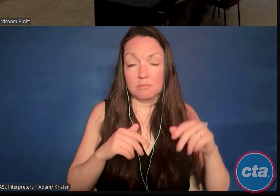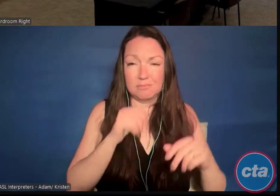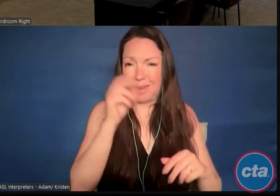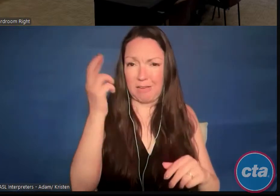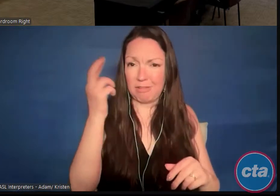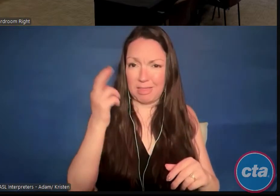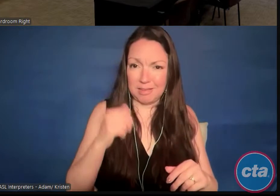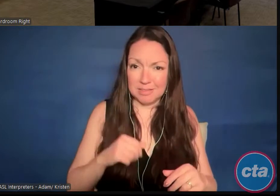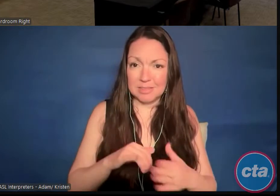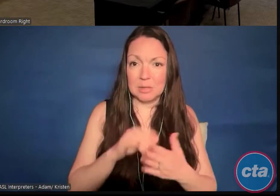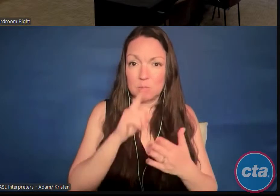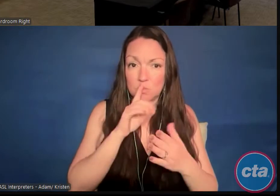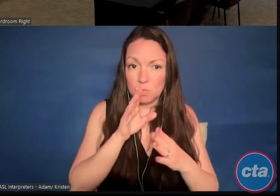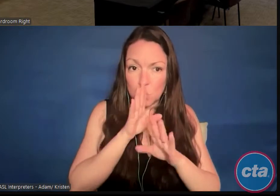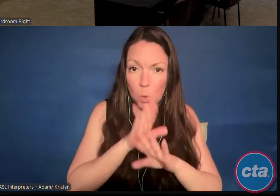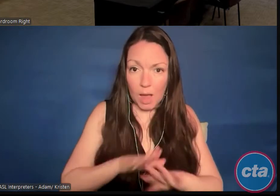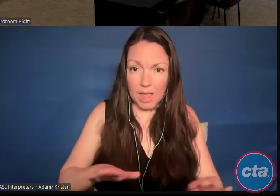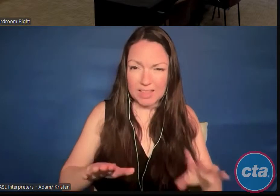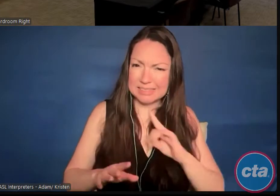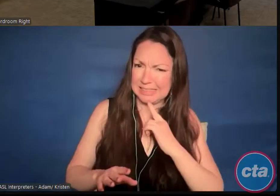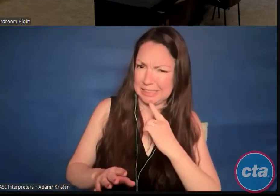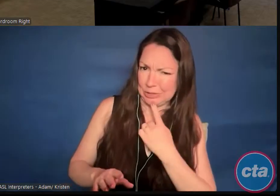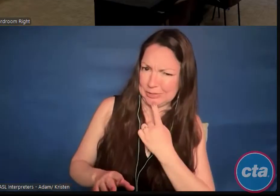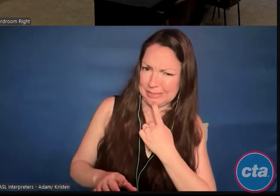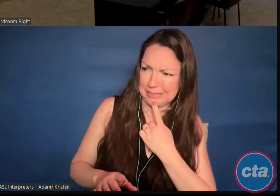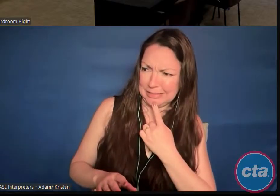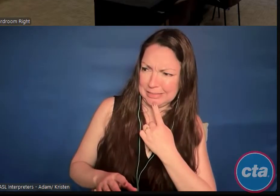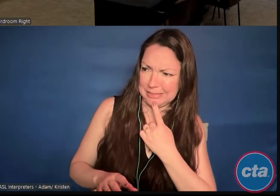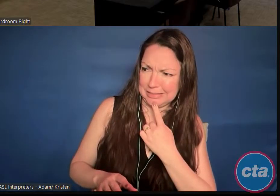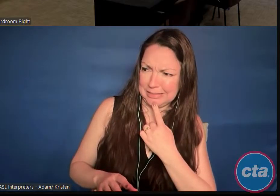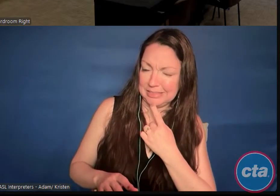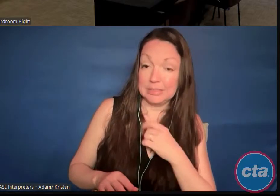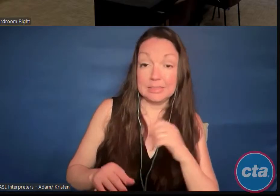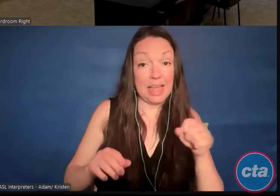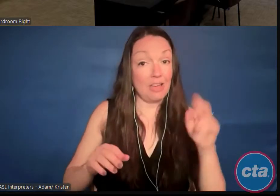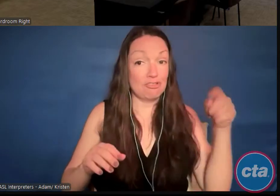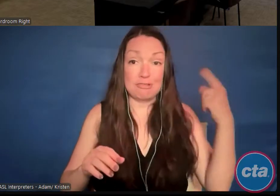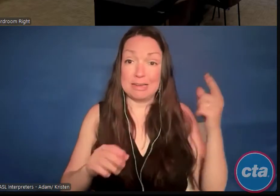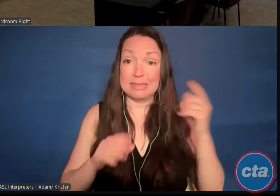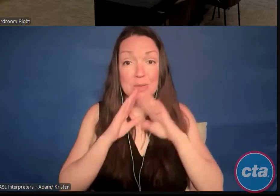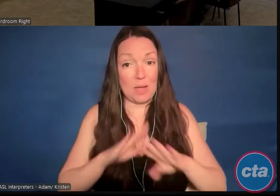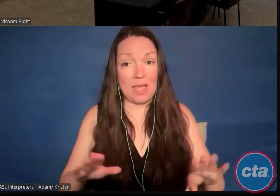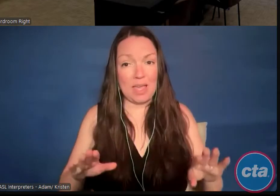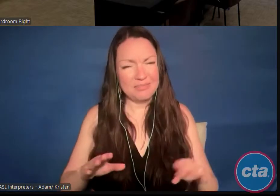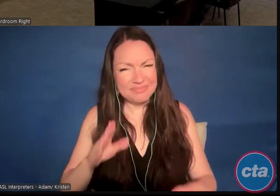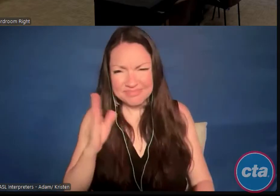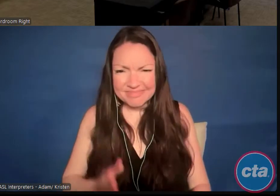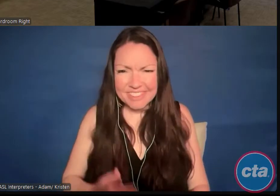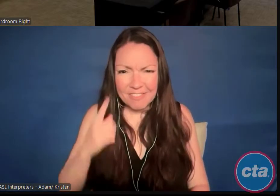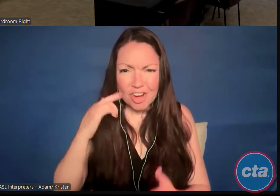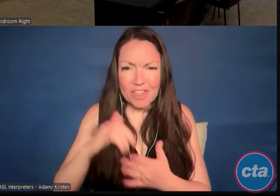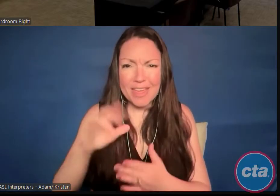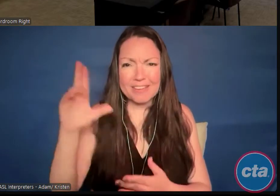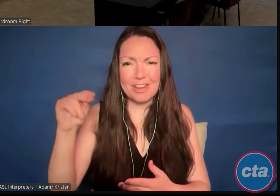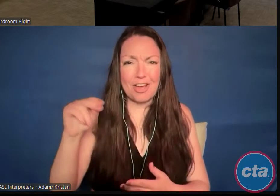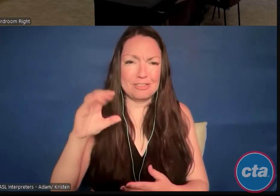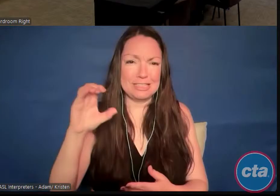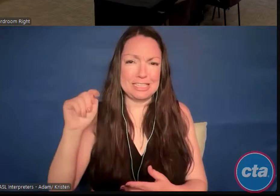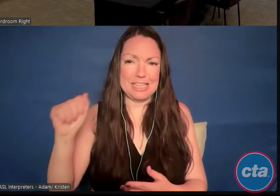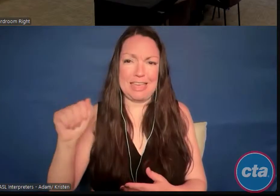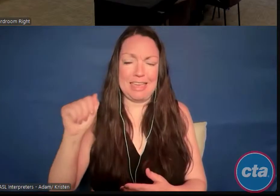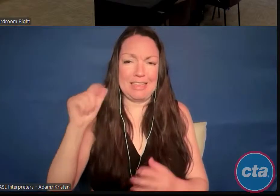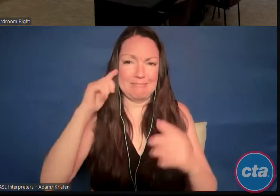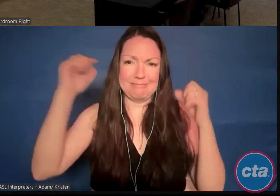there. That's that quiet. At this point. Oh, it is crazy quiet. Like, Never heard of Yeah. quiet